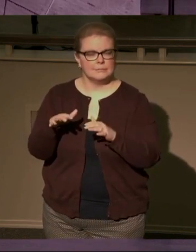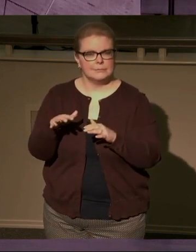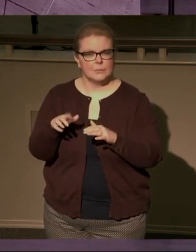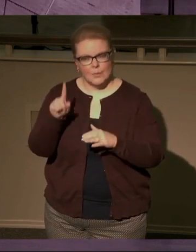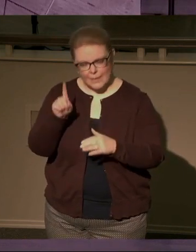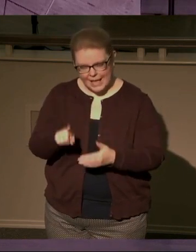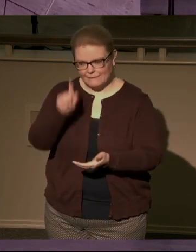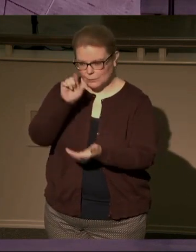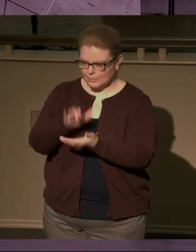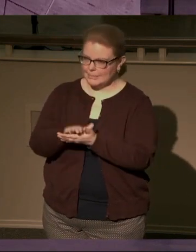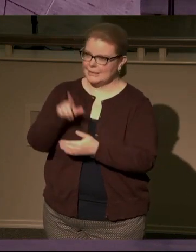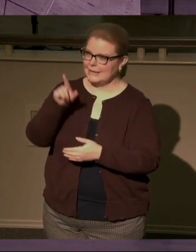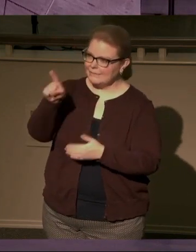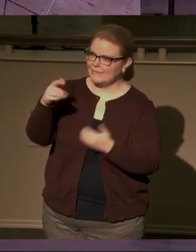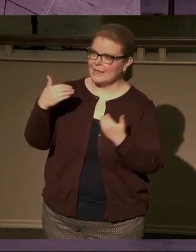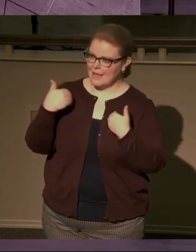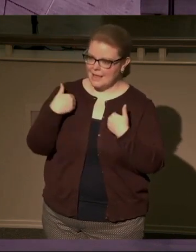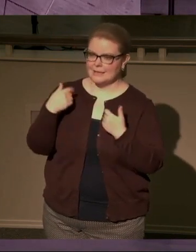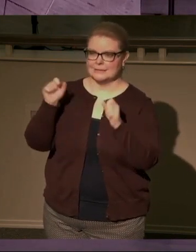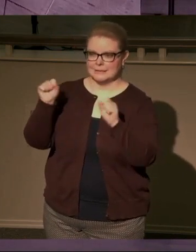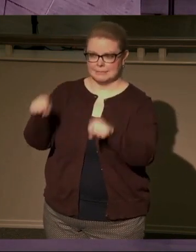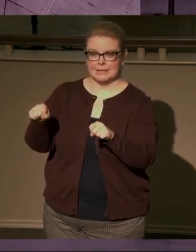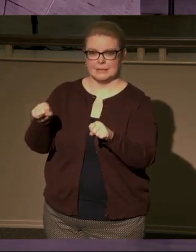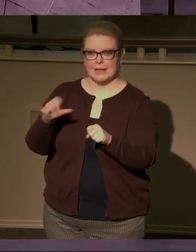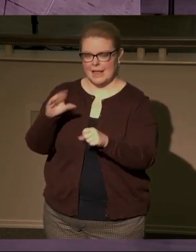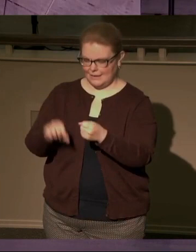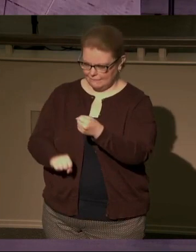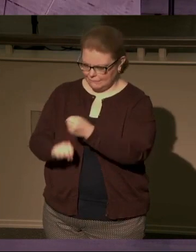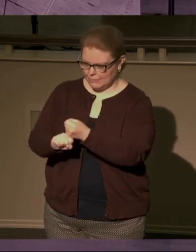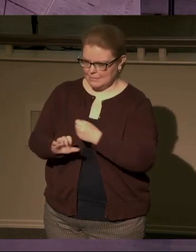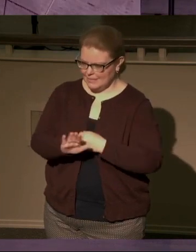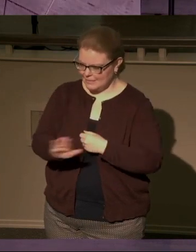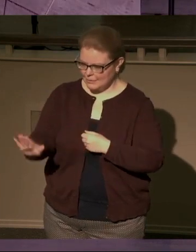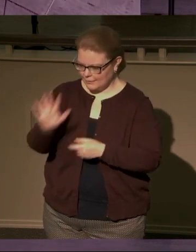has a handle on them, and you have to affirm their faith and their walk in Jesus.